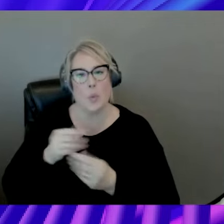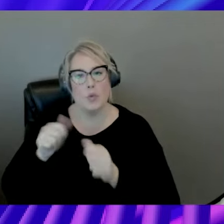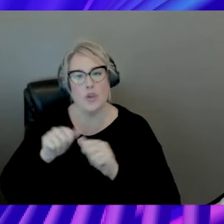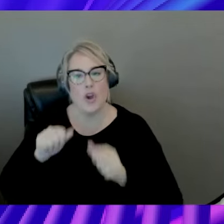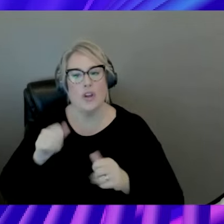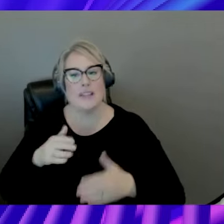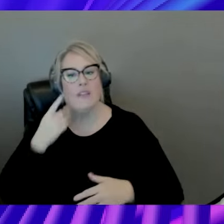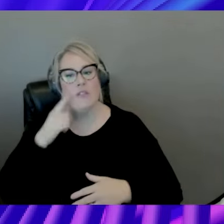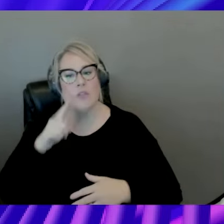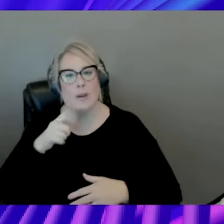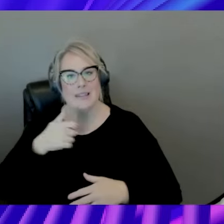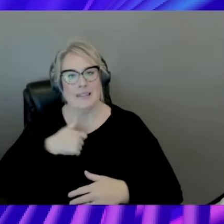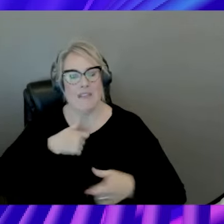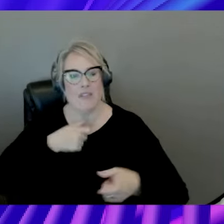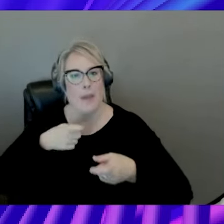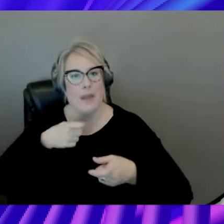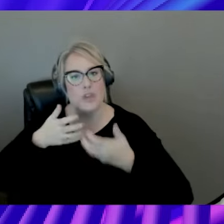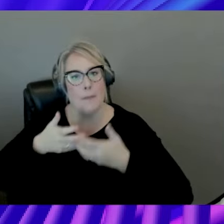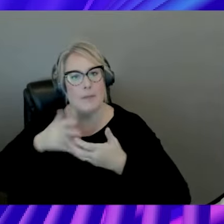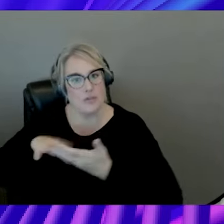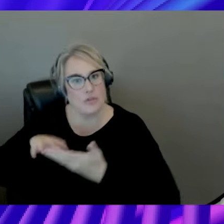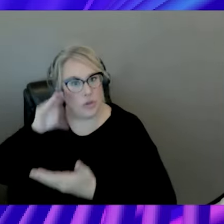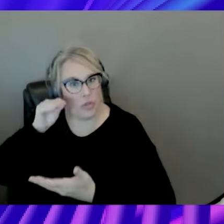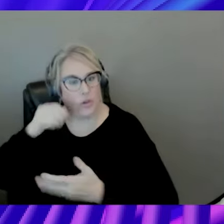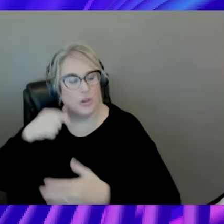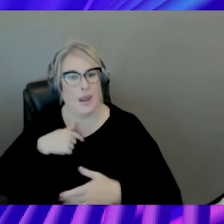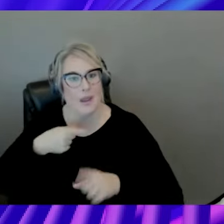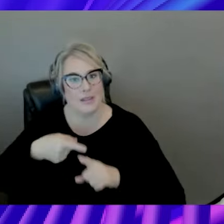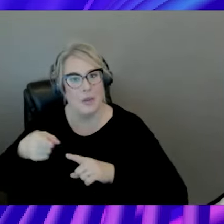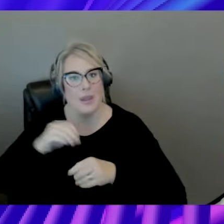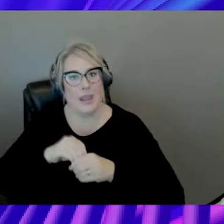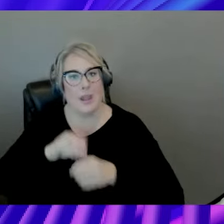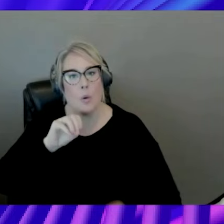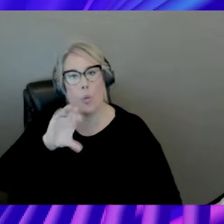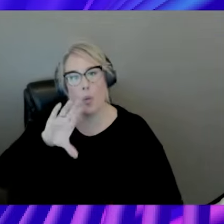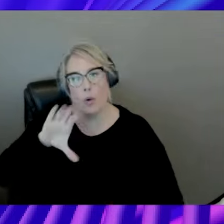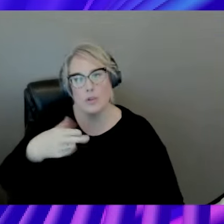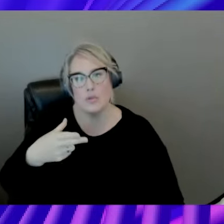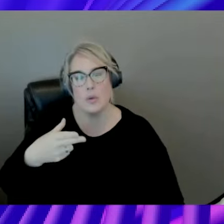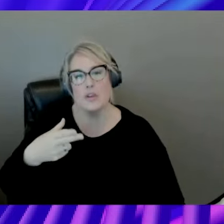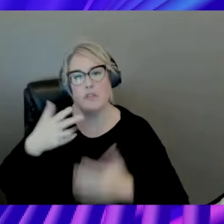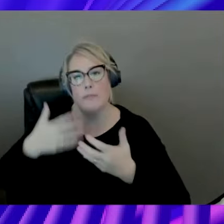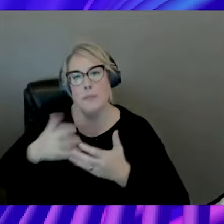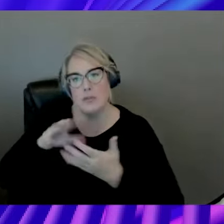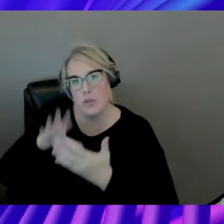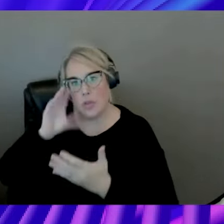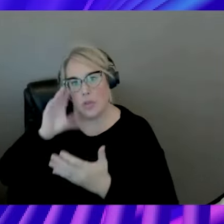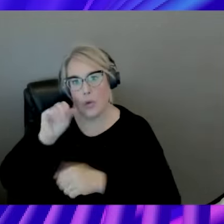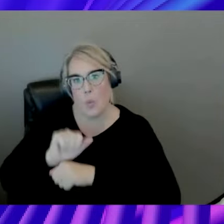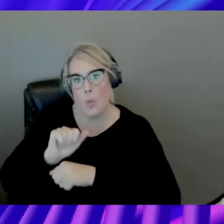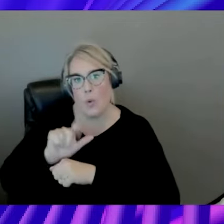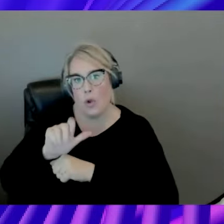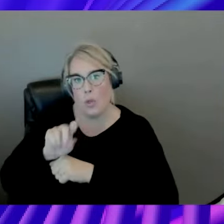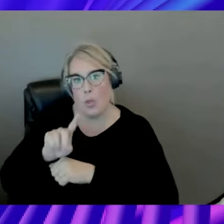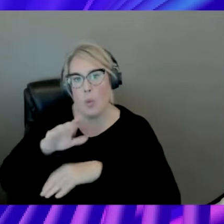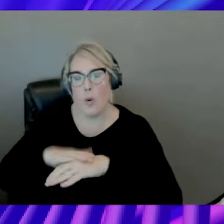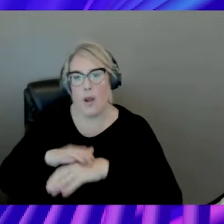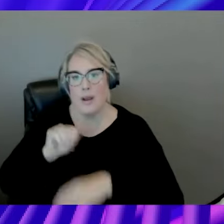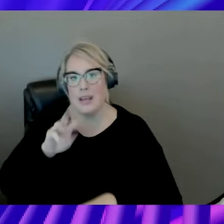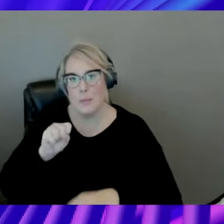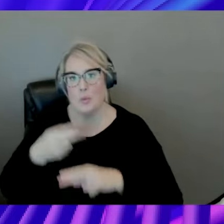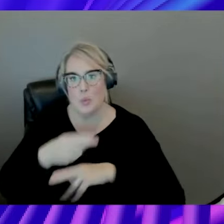learning, and I specialize in orchestration of machine learning workloads on AWS using containers.